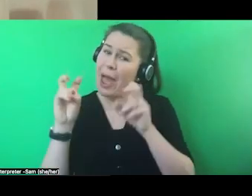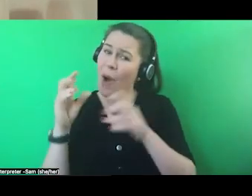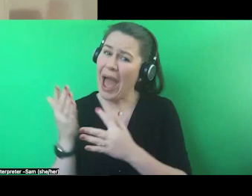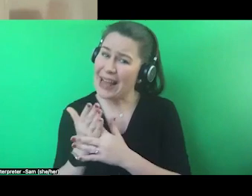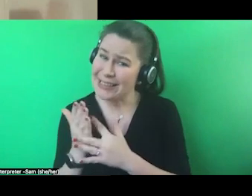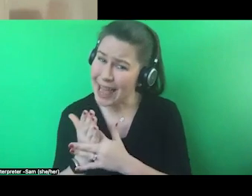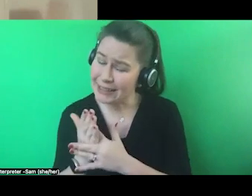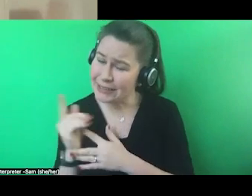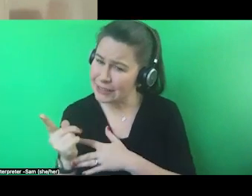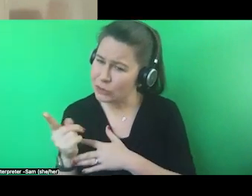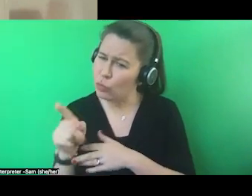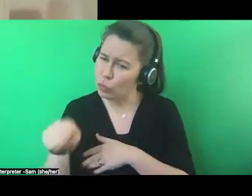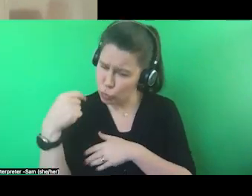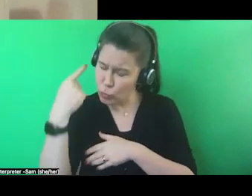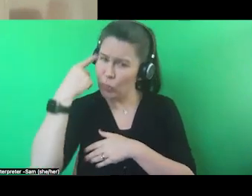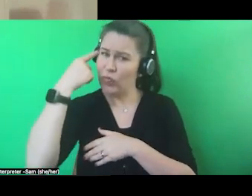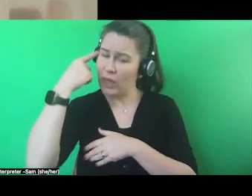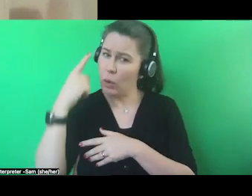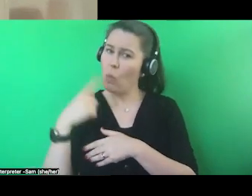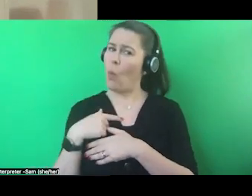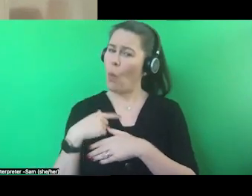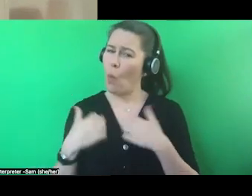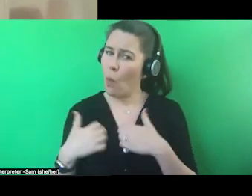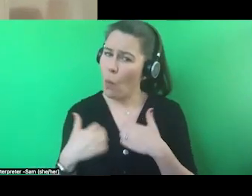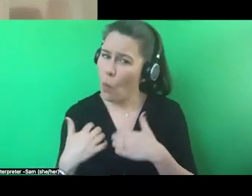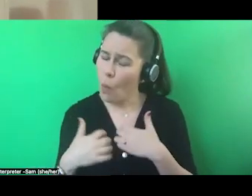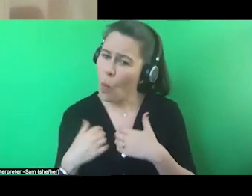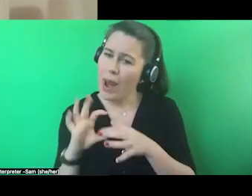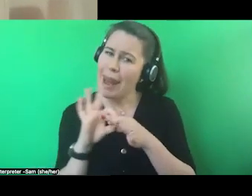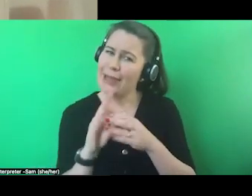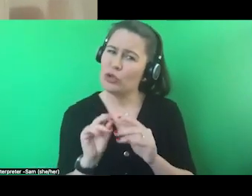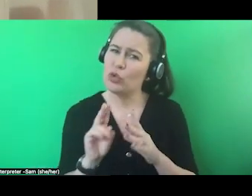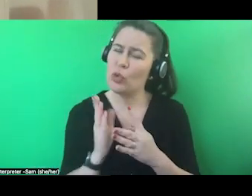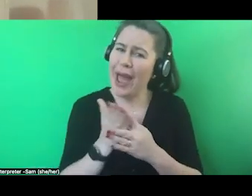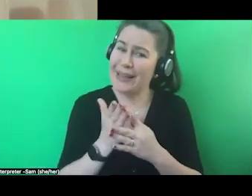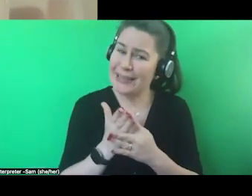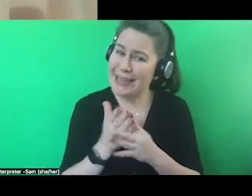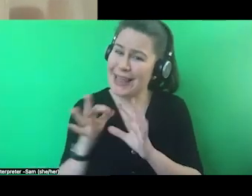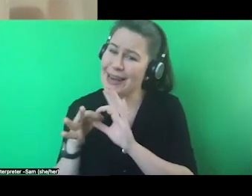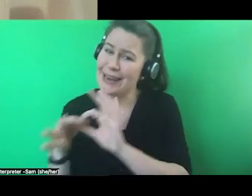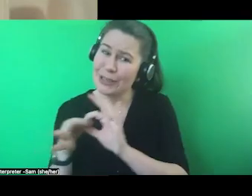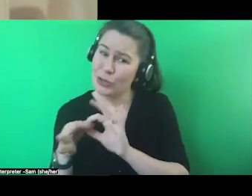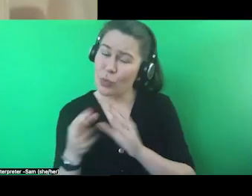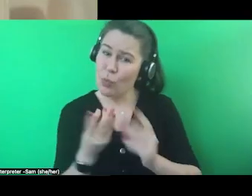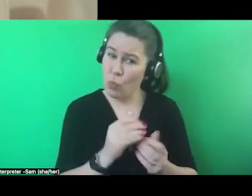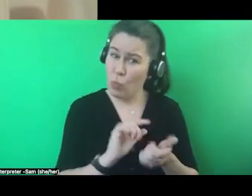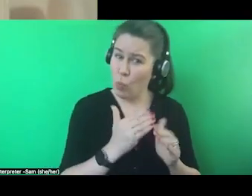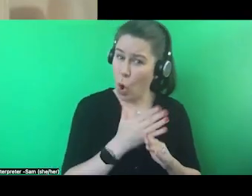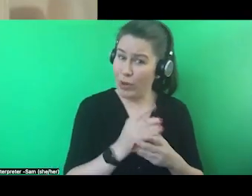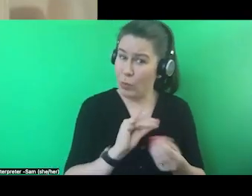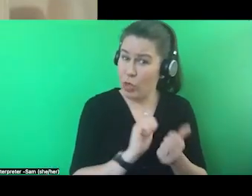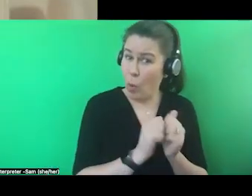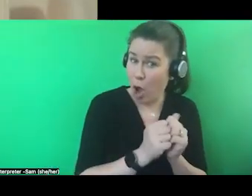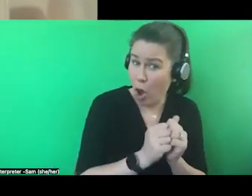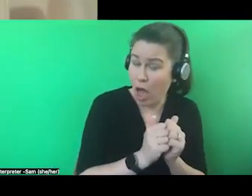you find was specifically interesting in terms of access in the work of your partner? Access and dance, of